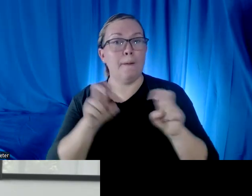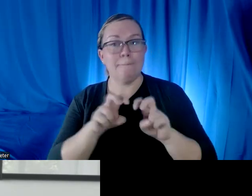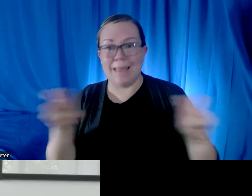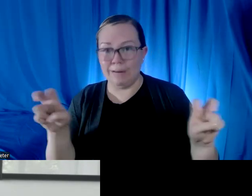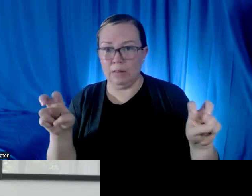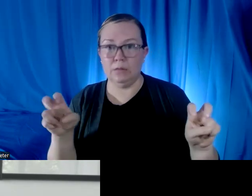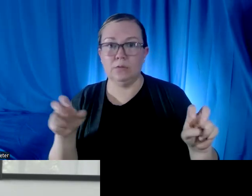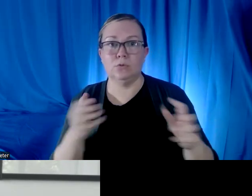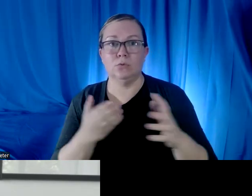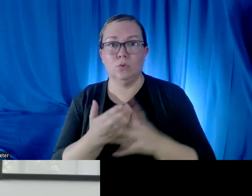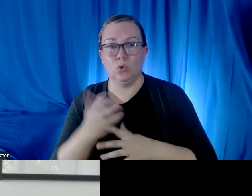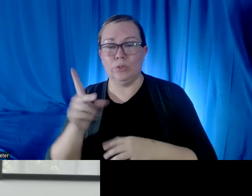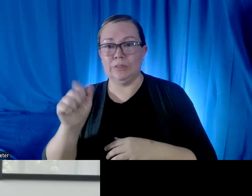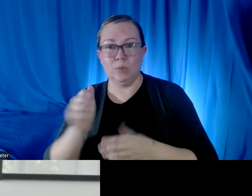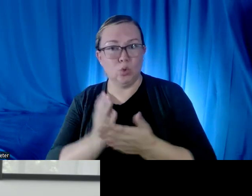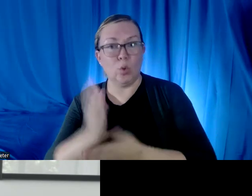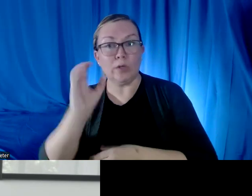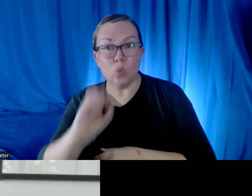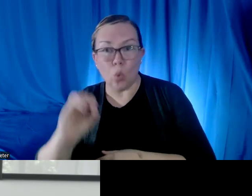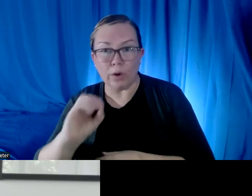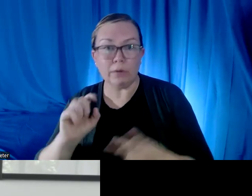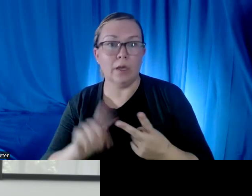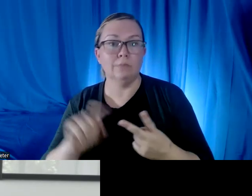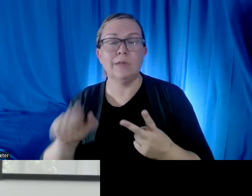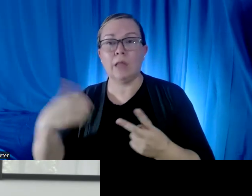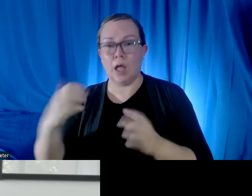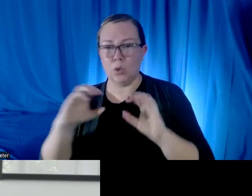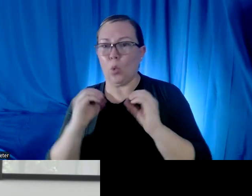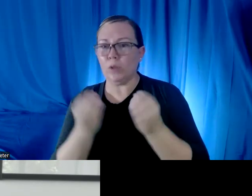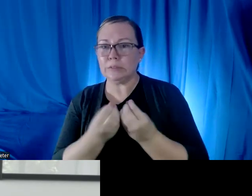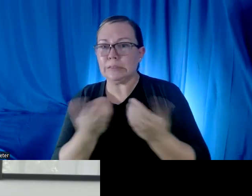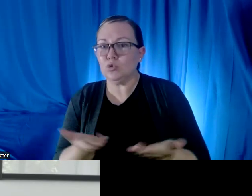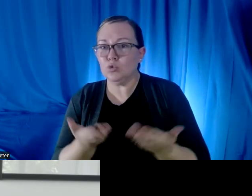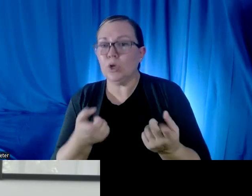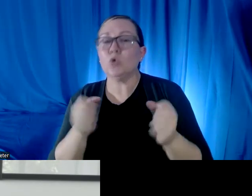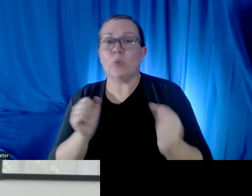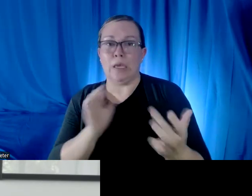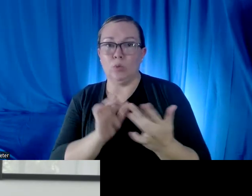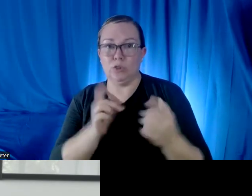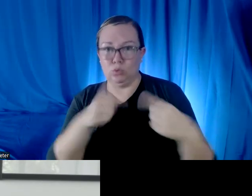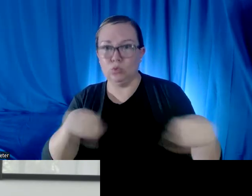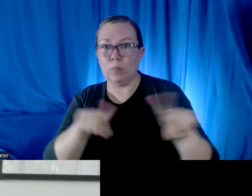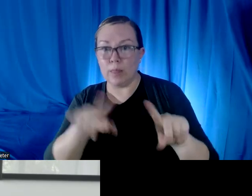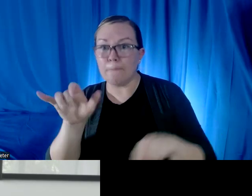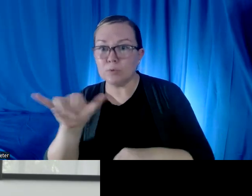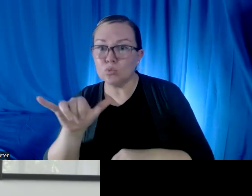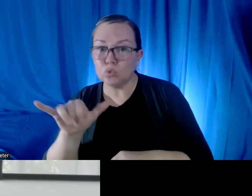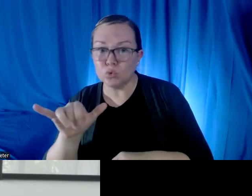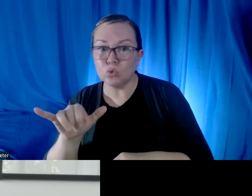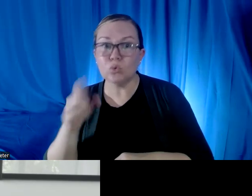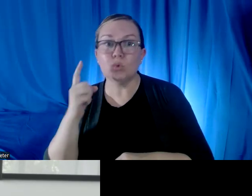through Disability Rights of Oregon and the other organizations, you can reach out to them as well